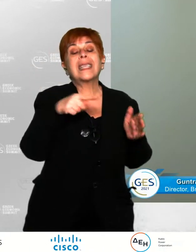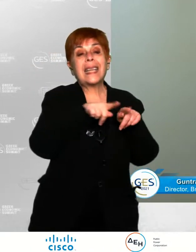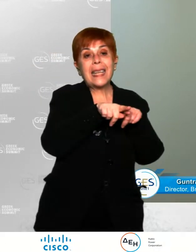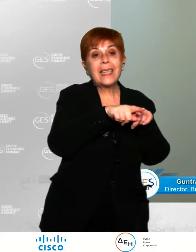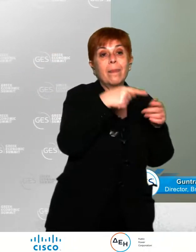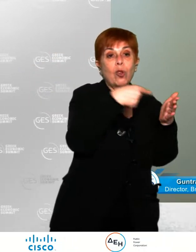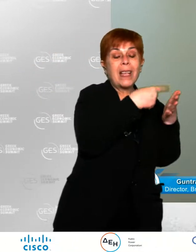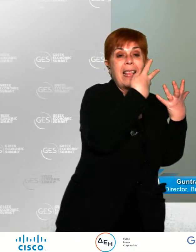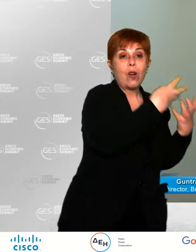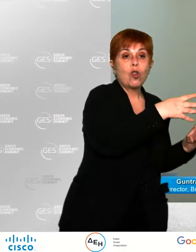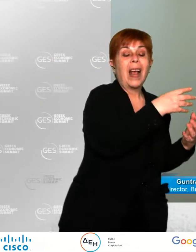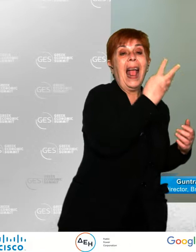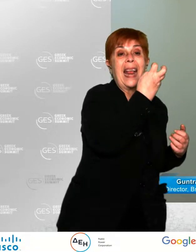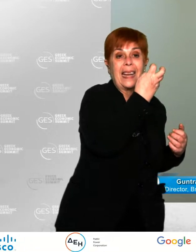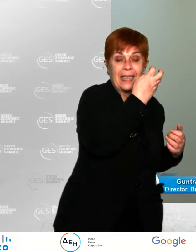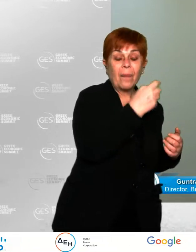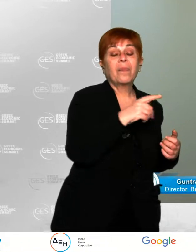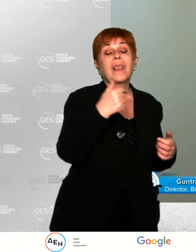reality is it will